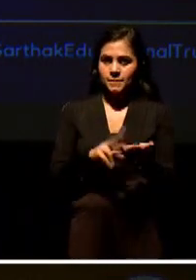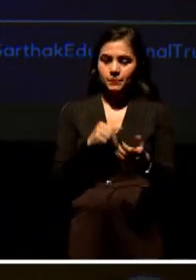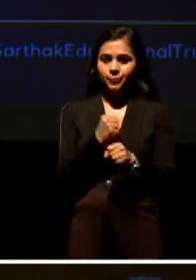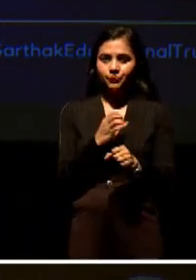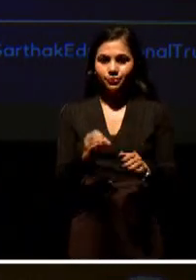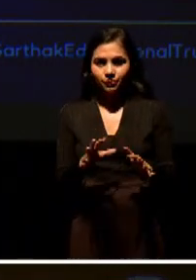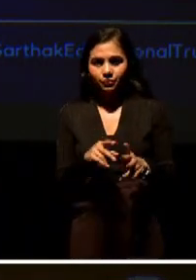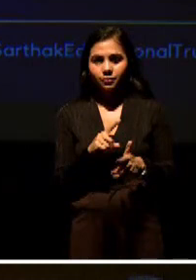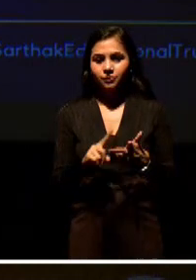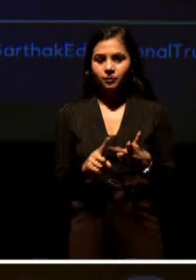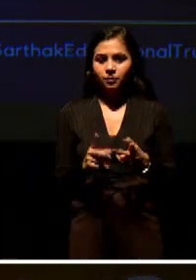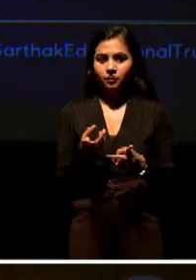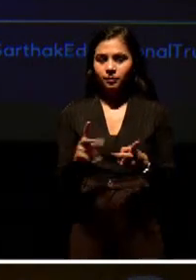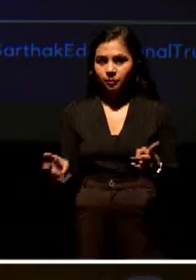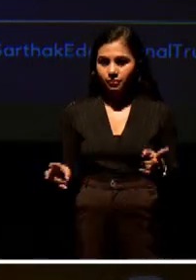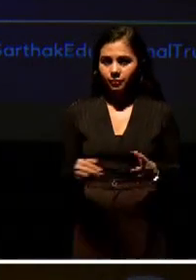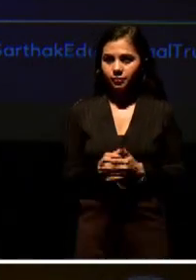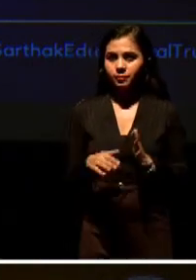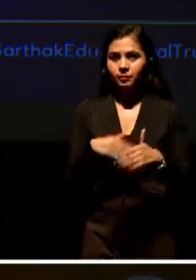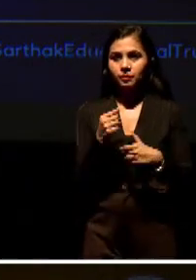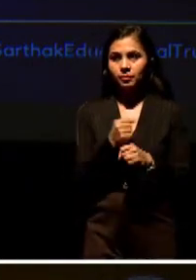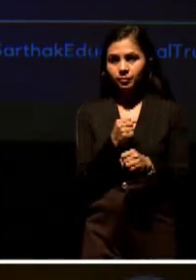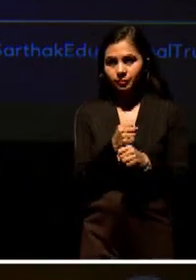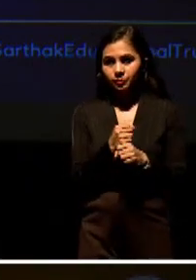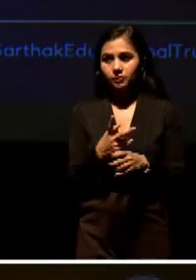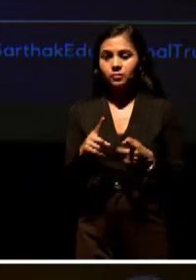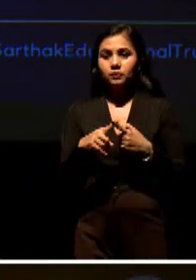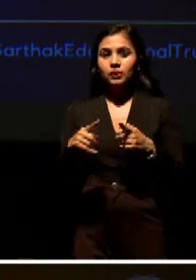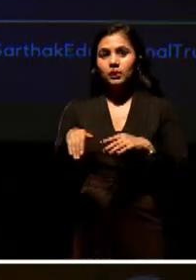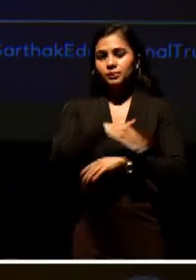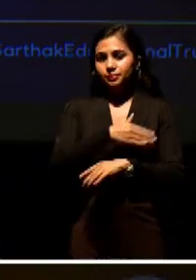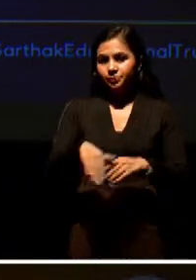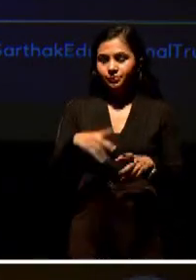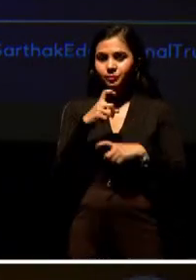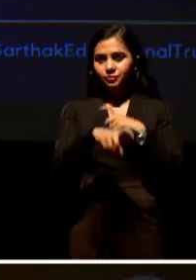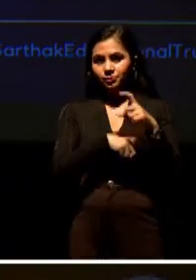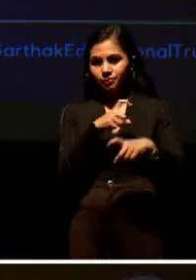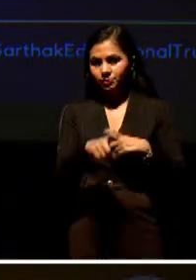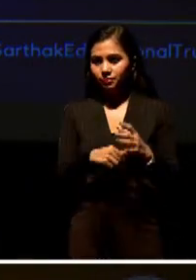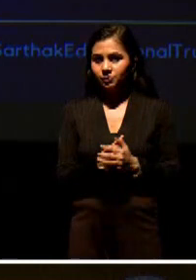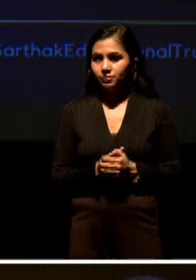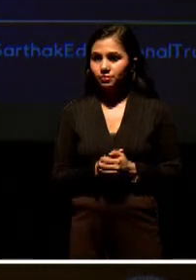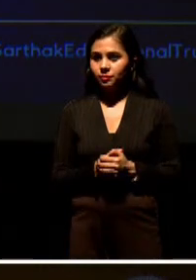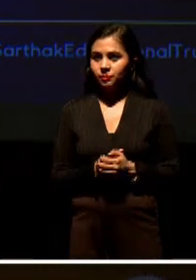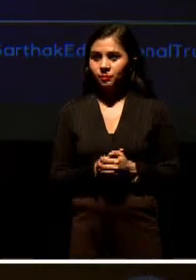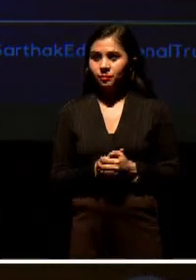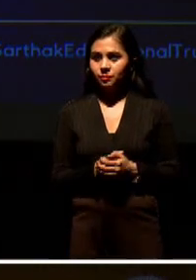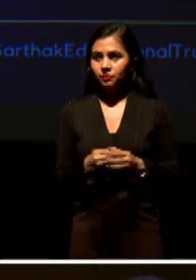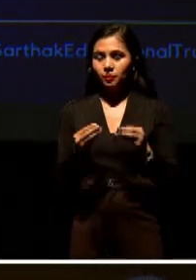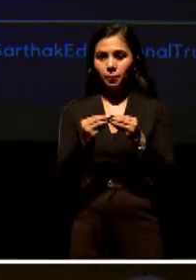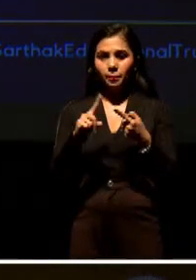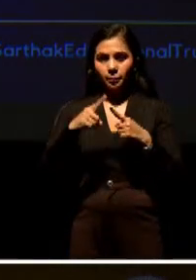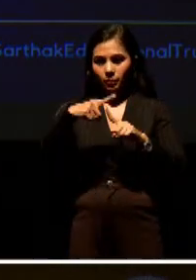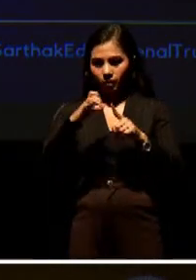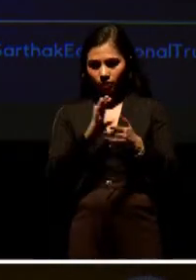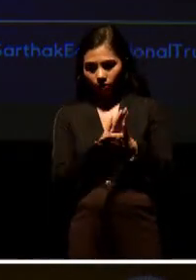these suggestions to the government also, is that at the engineering college level, either at the BTech level or at the